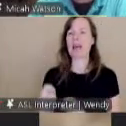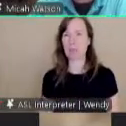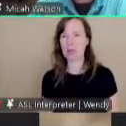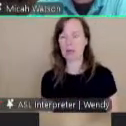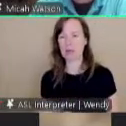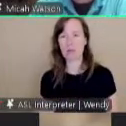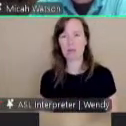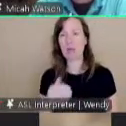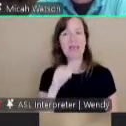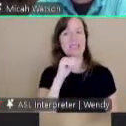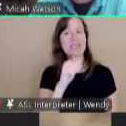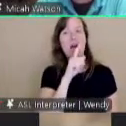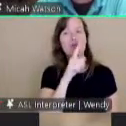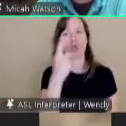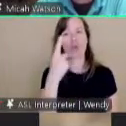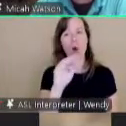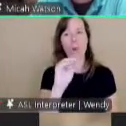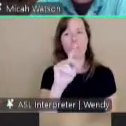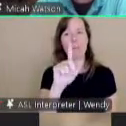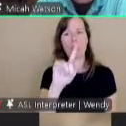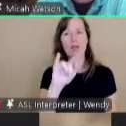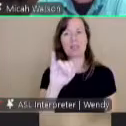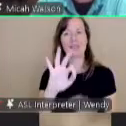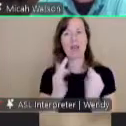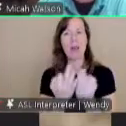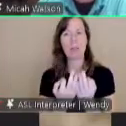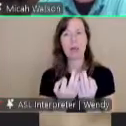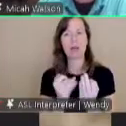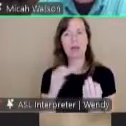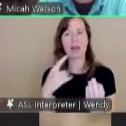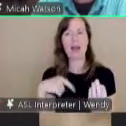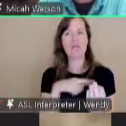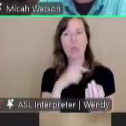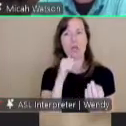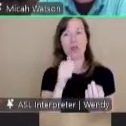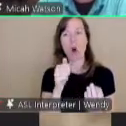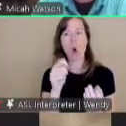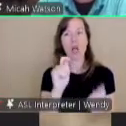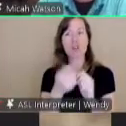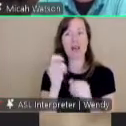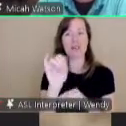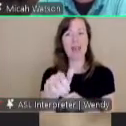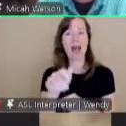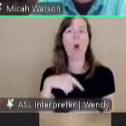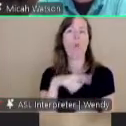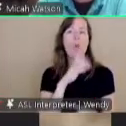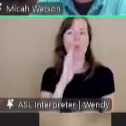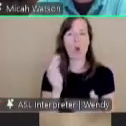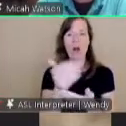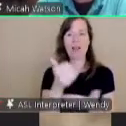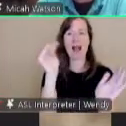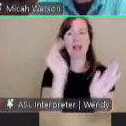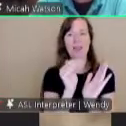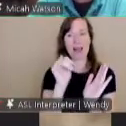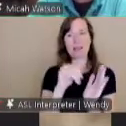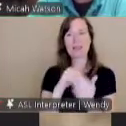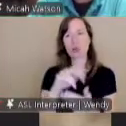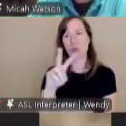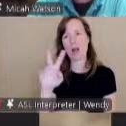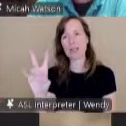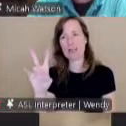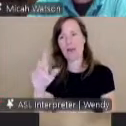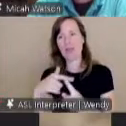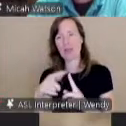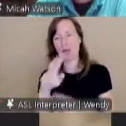multifamily. If we do not adjust the multifamily rate, we will actually collect less in 27 than we collect in 26. So I guess